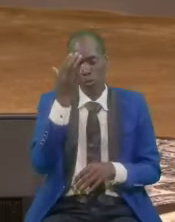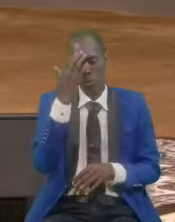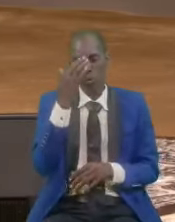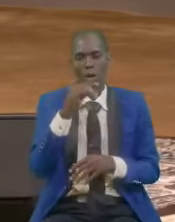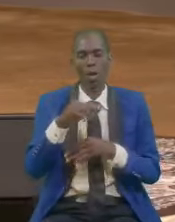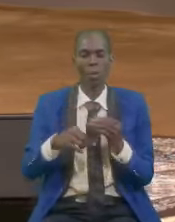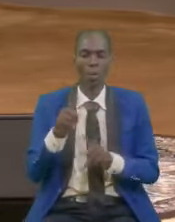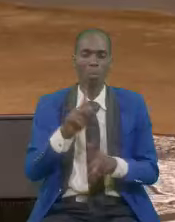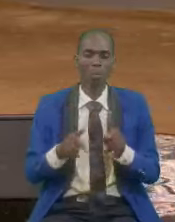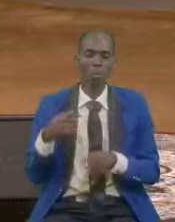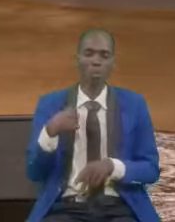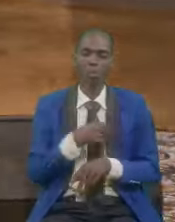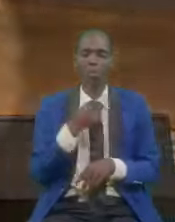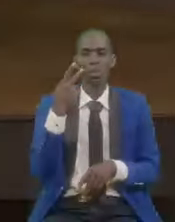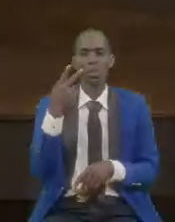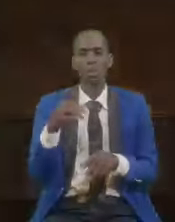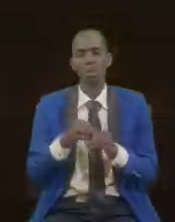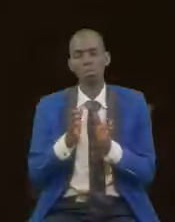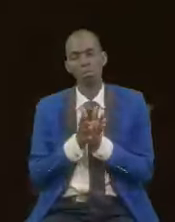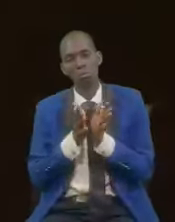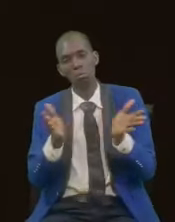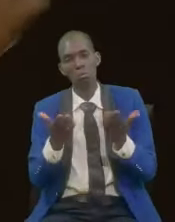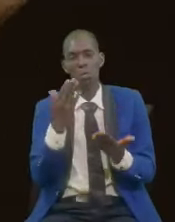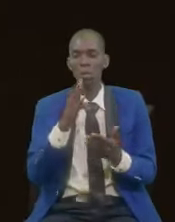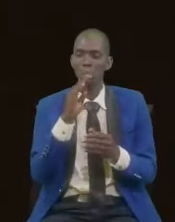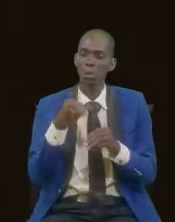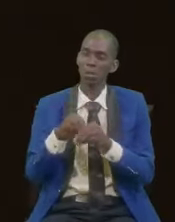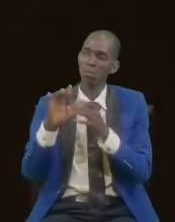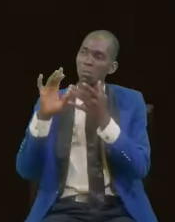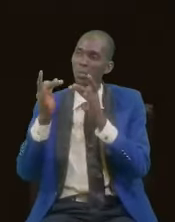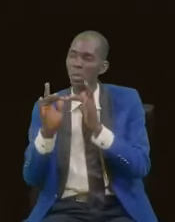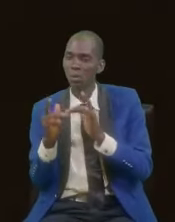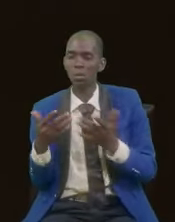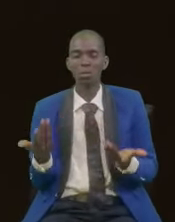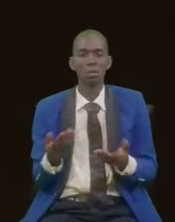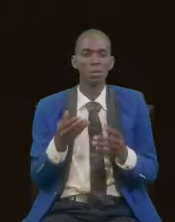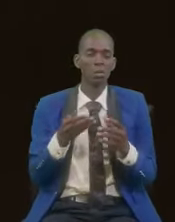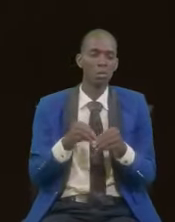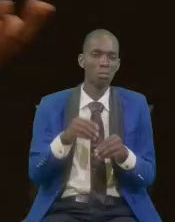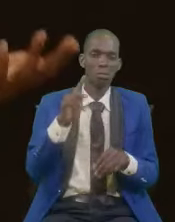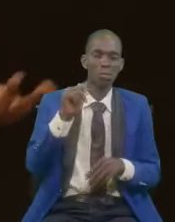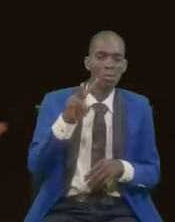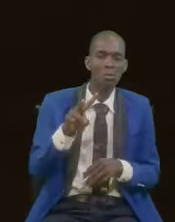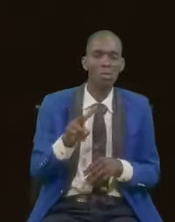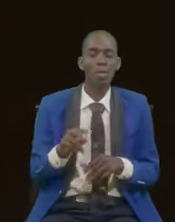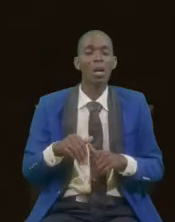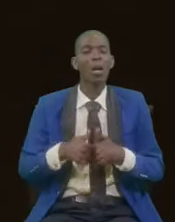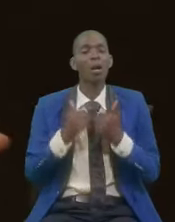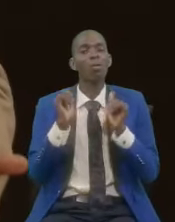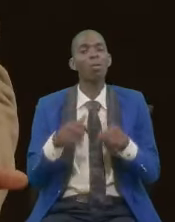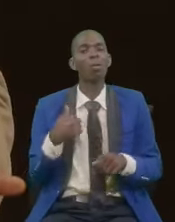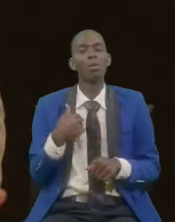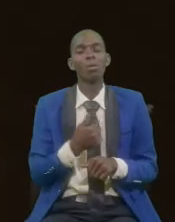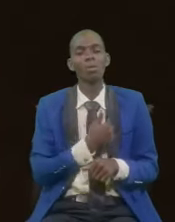the public? Either we see them on the net or see them in social media. All we can tell is